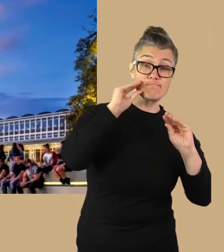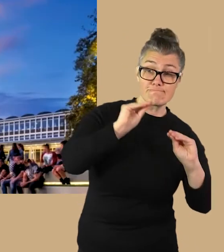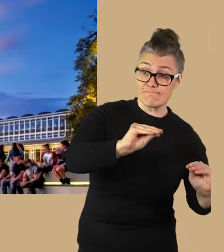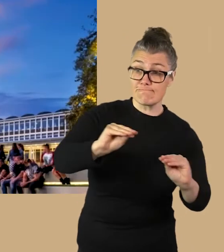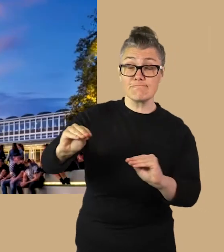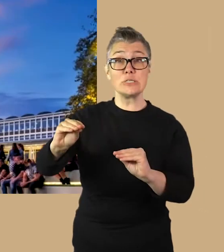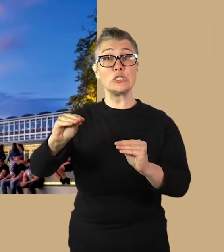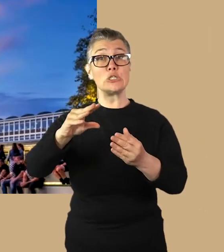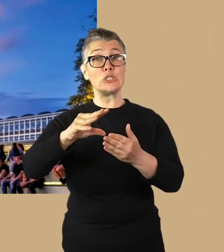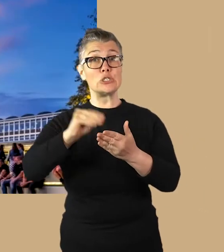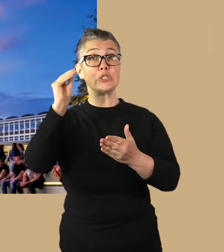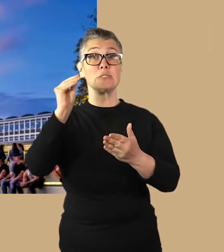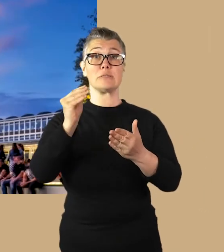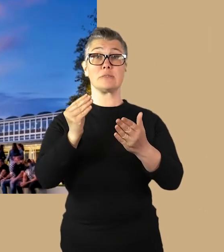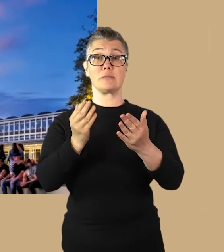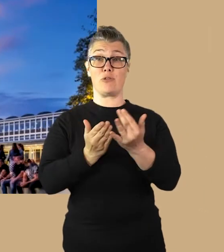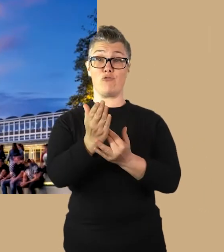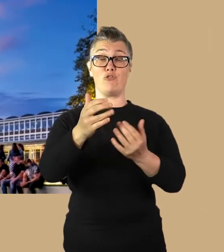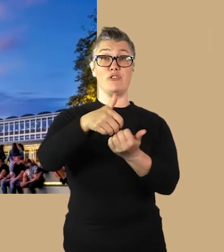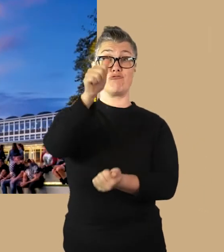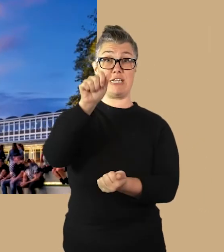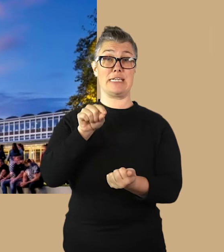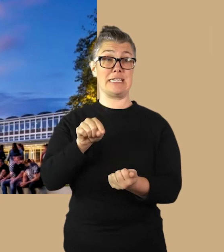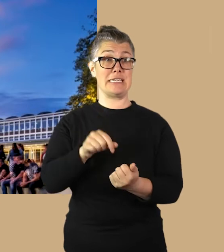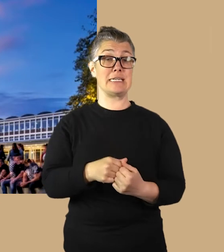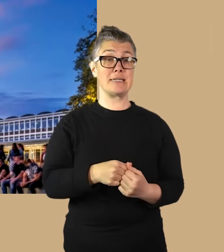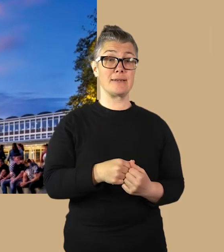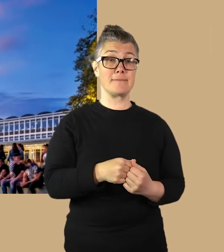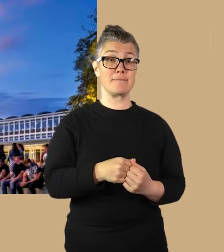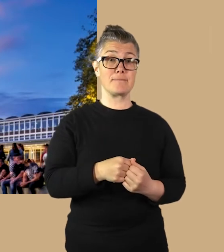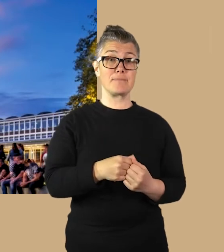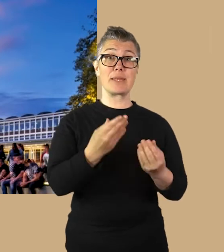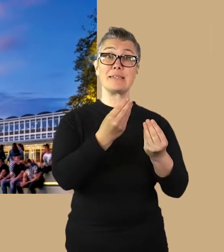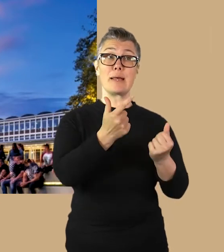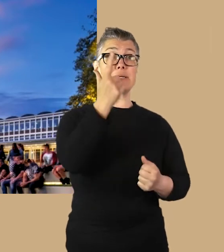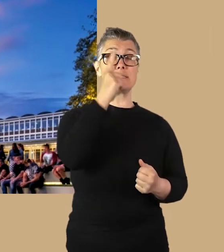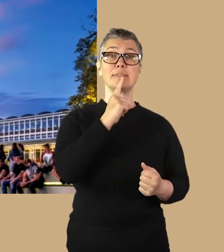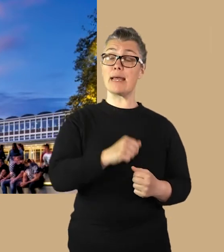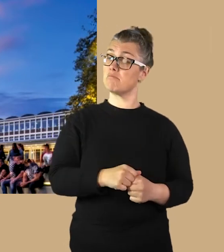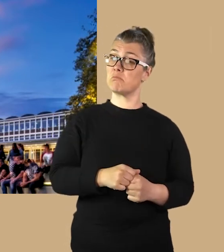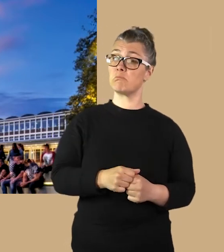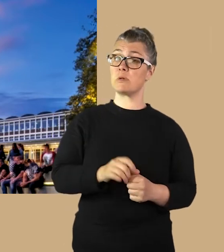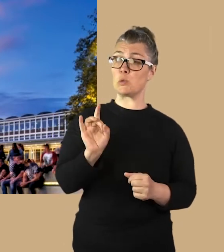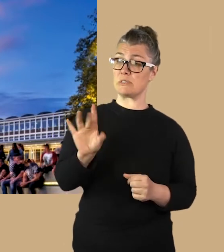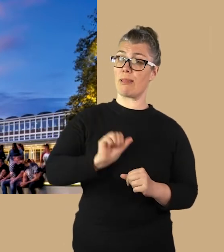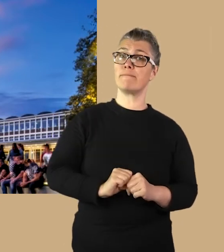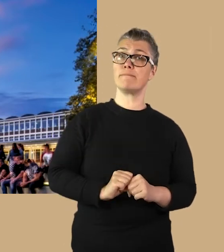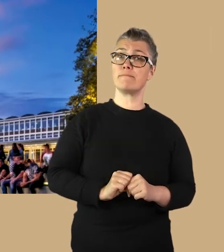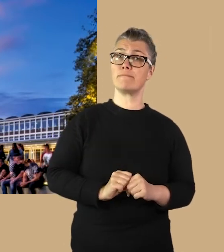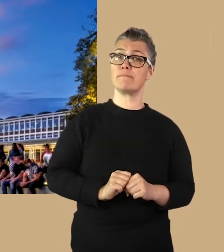who teach students in that degree. Some of them say no, you are on your